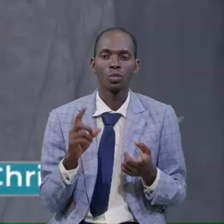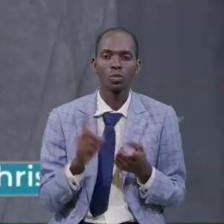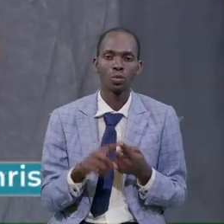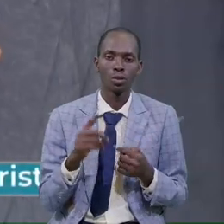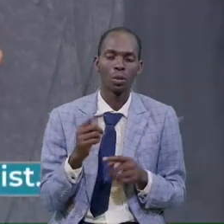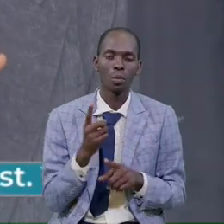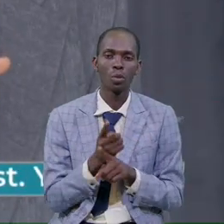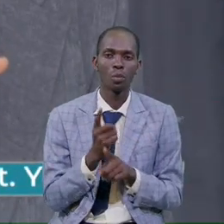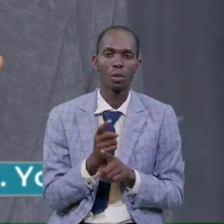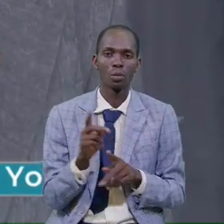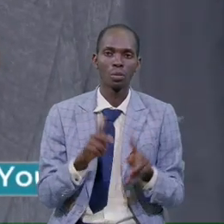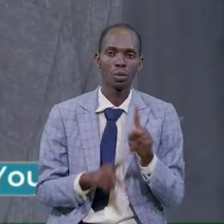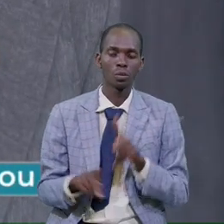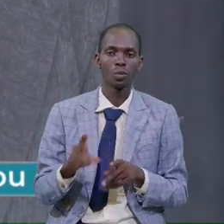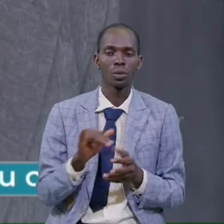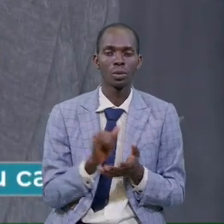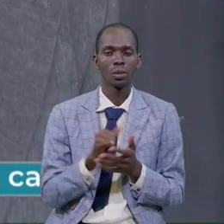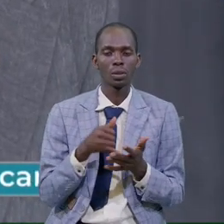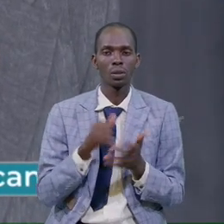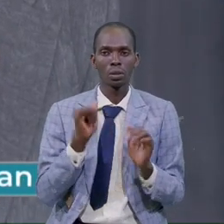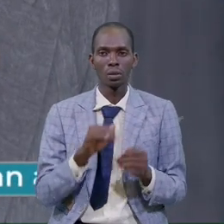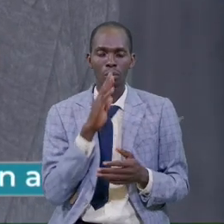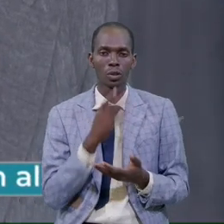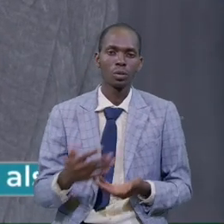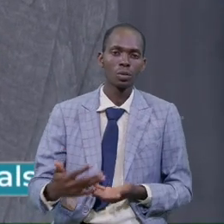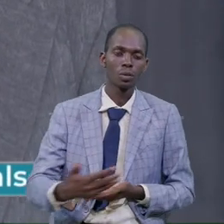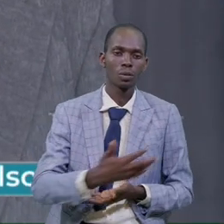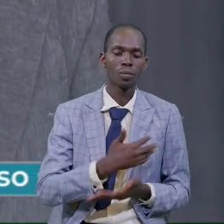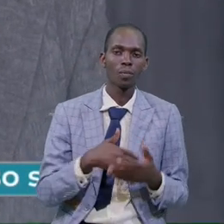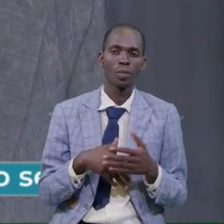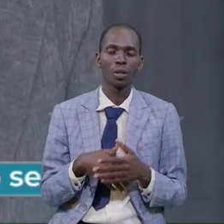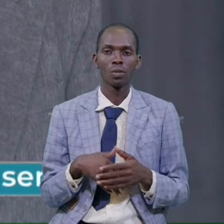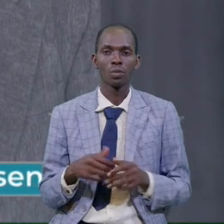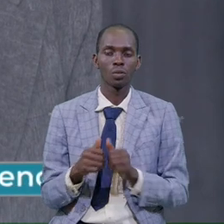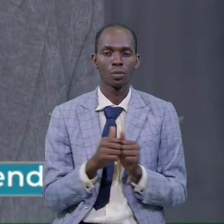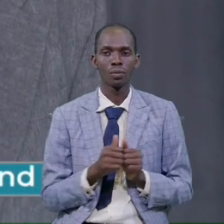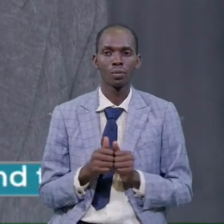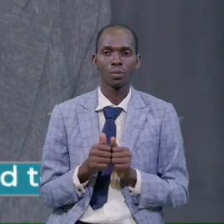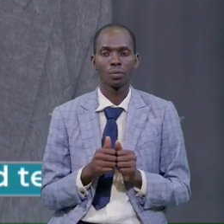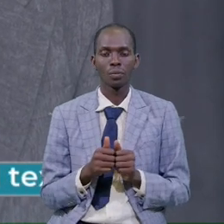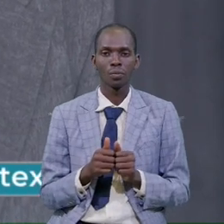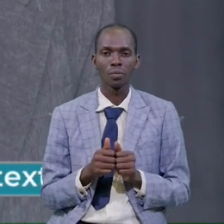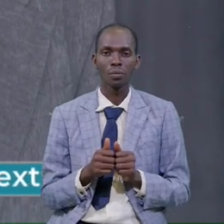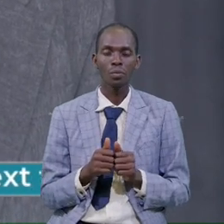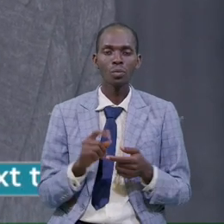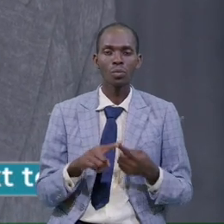to sort out how we are going to do with the follow-up.